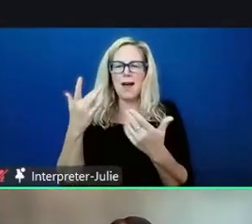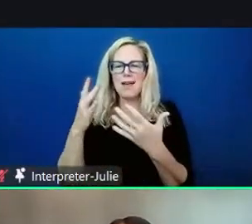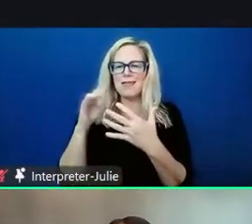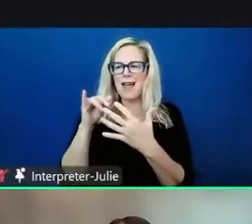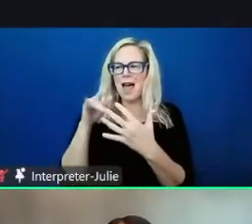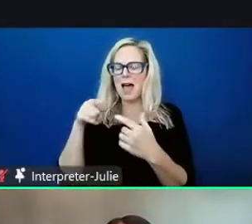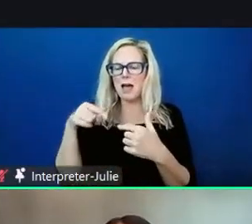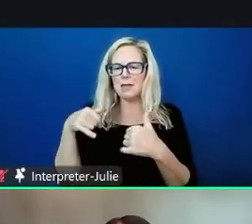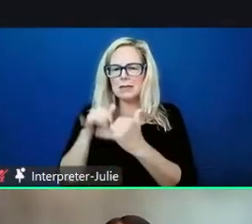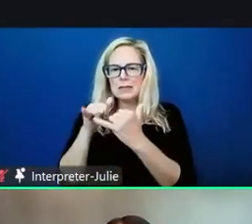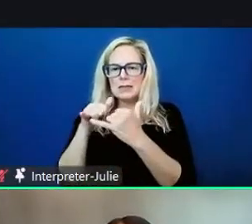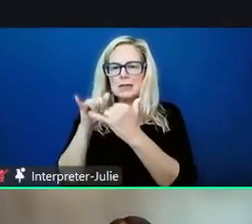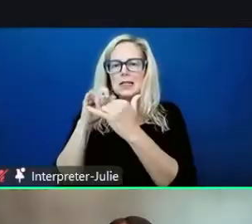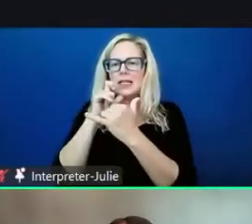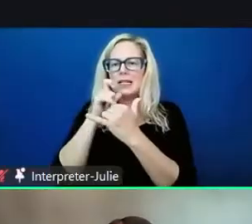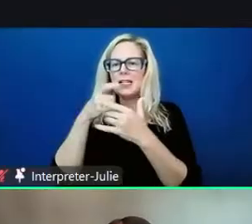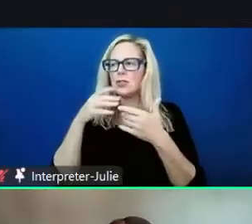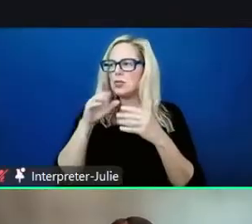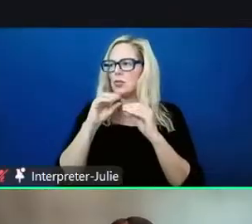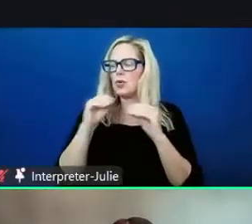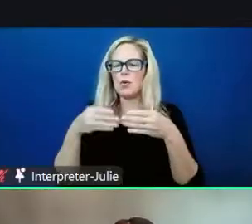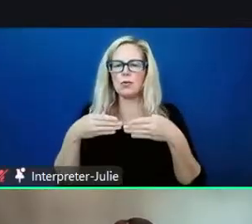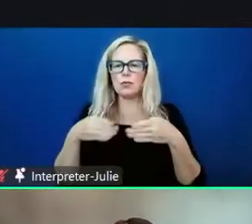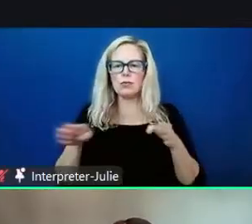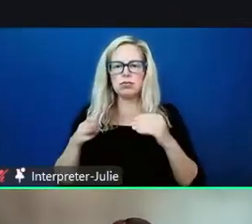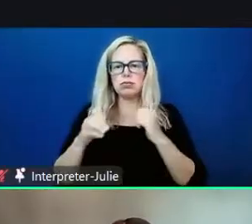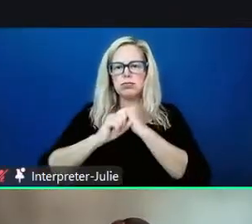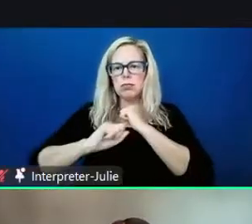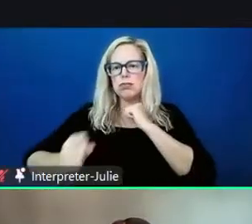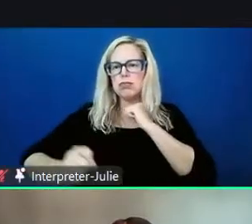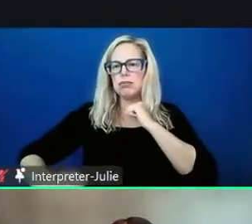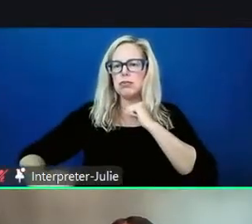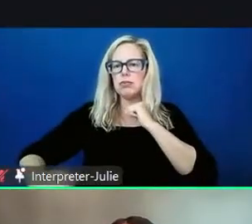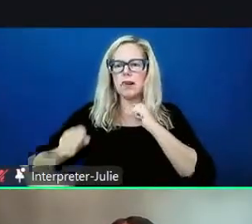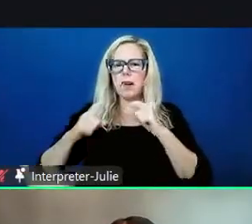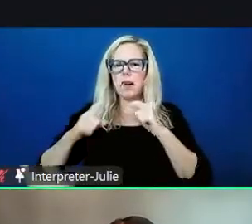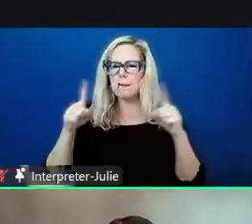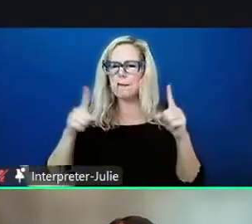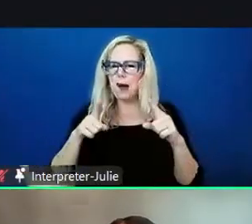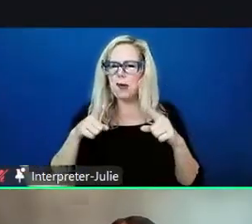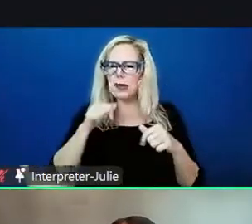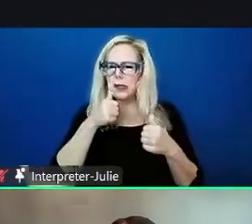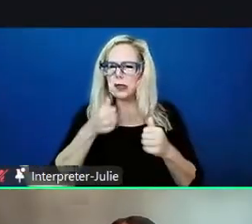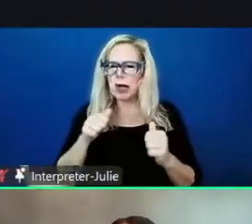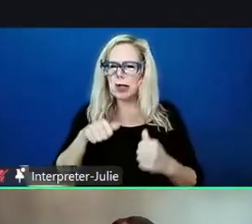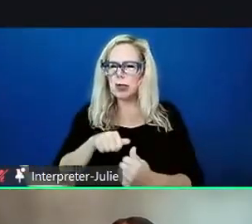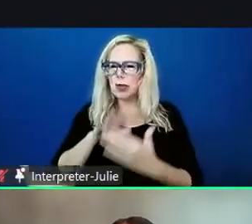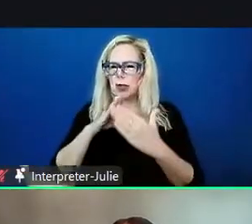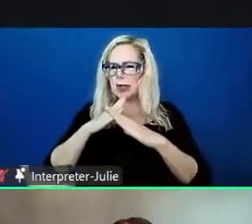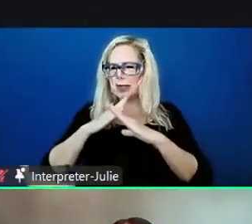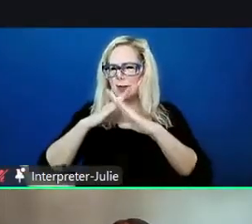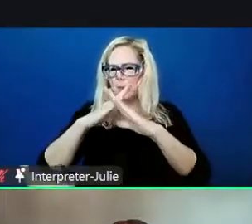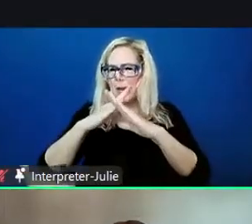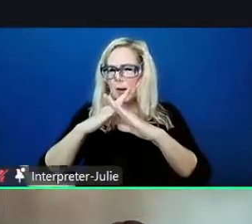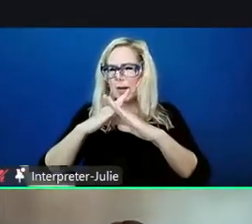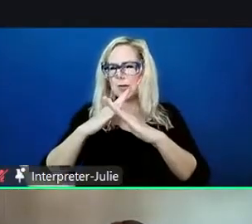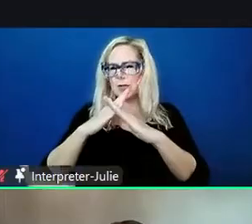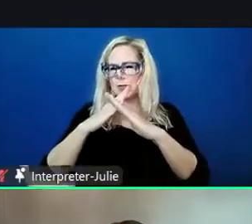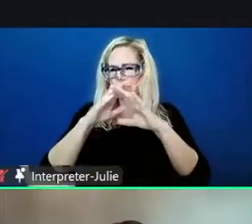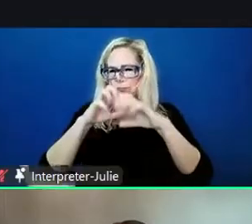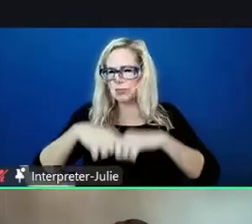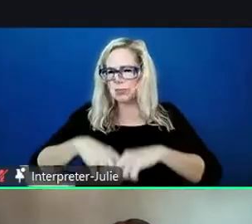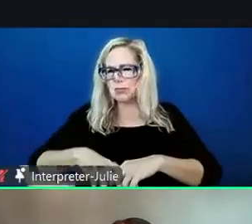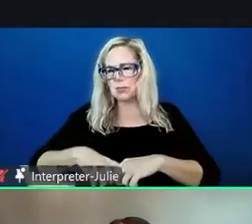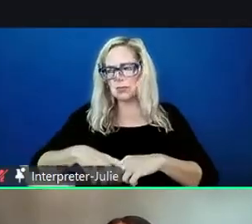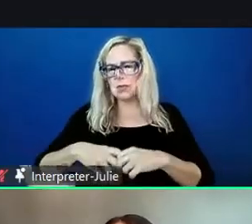there's no long approval process. It's really just us trying to address those barrier or gaps in access. At MSTCI,